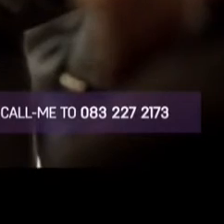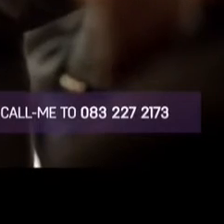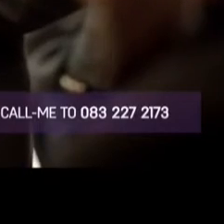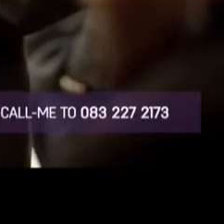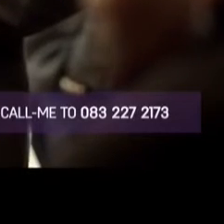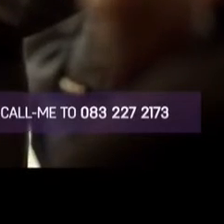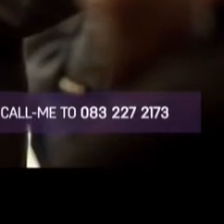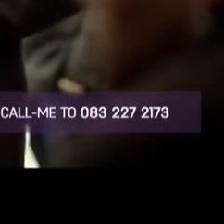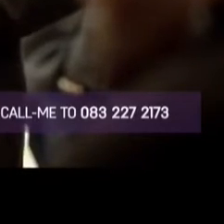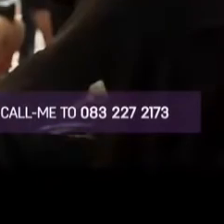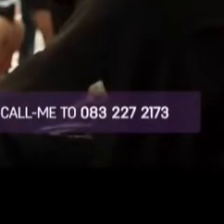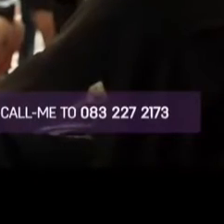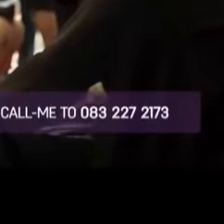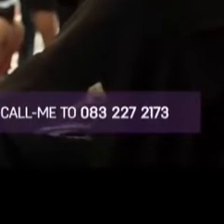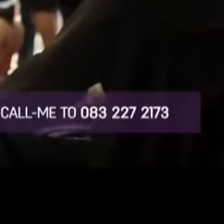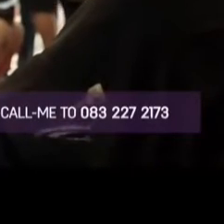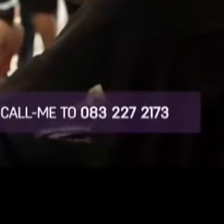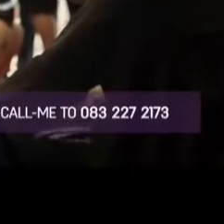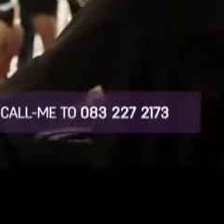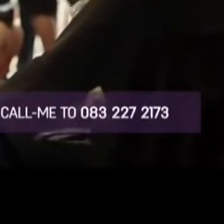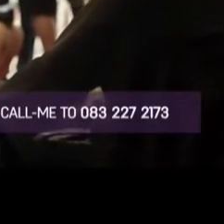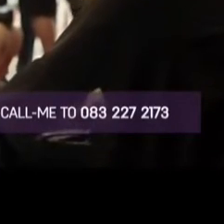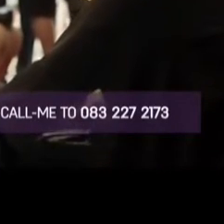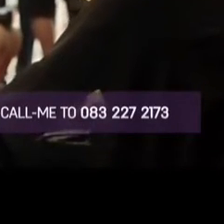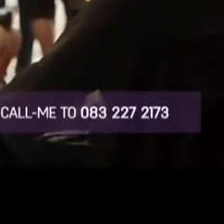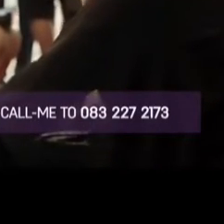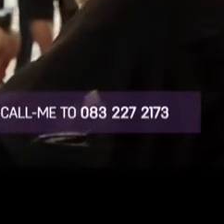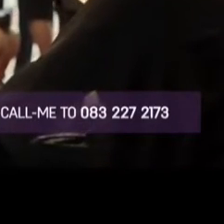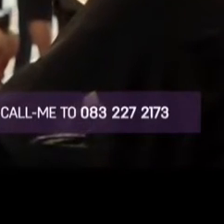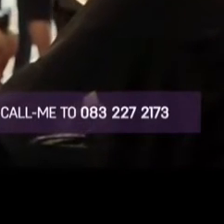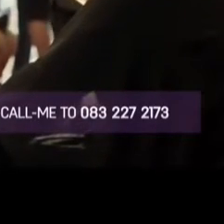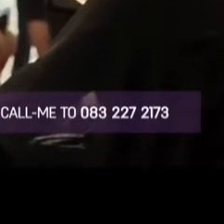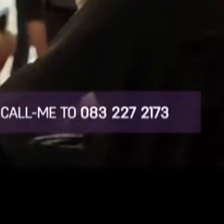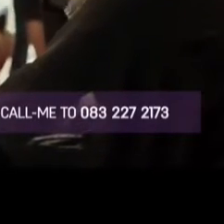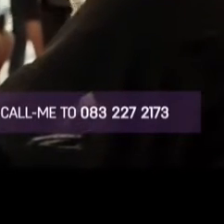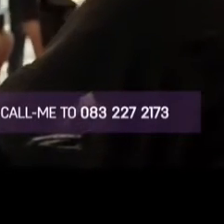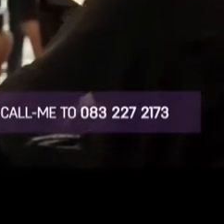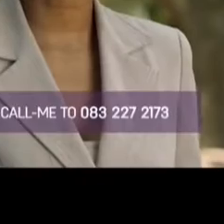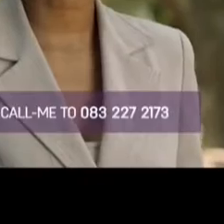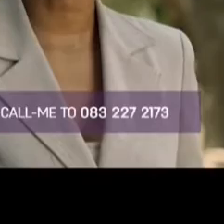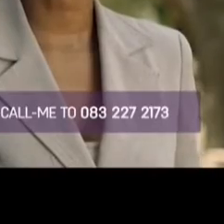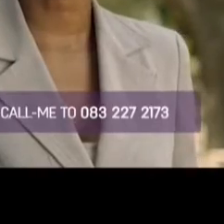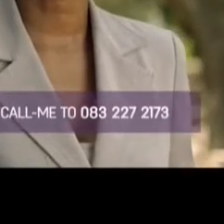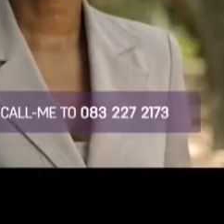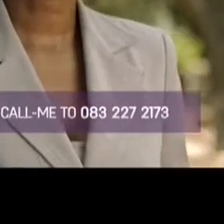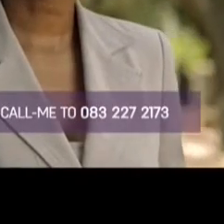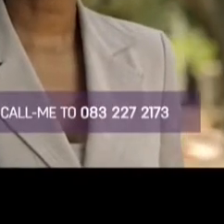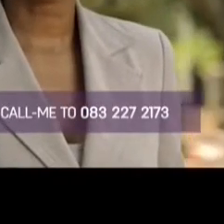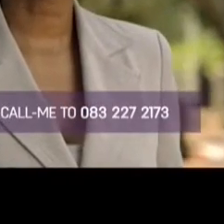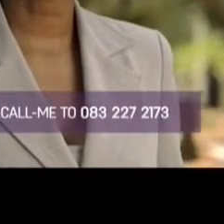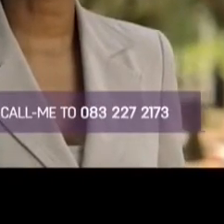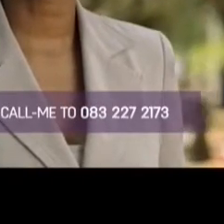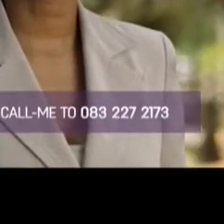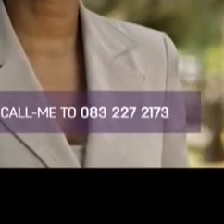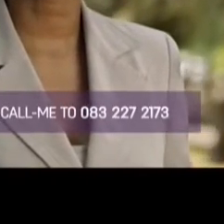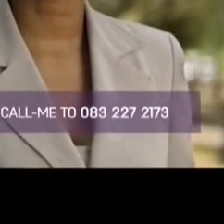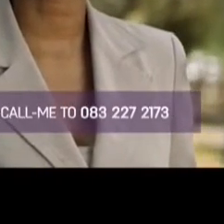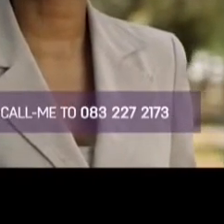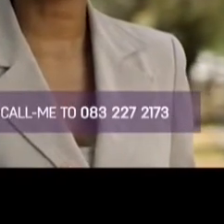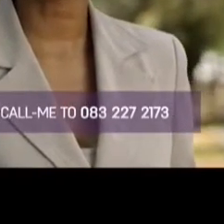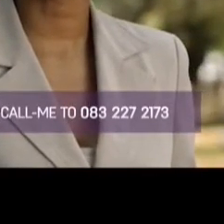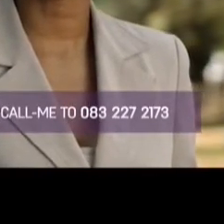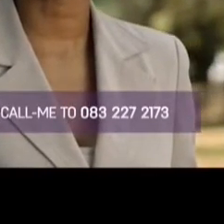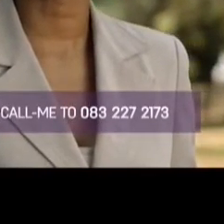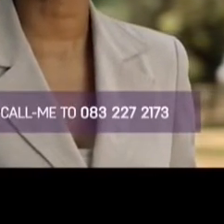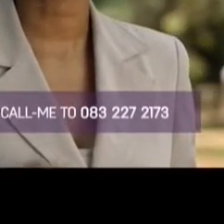tombstone. Losing a breadwinner can put a lot of pressure on a family, which is why when you take out a policy, you have the option to convert part